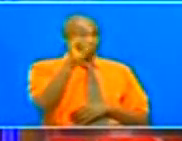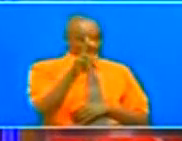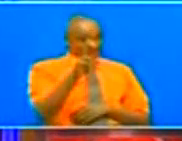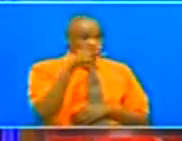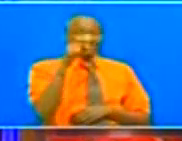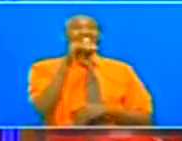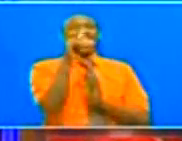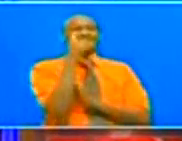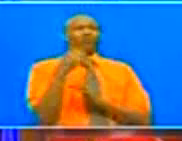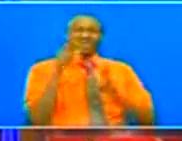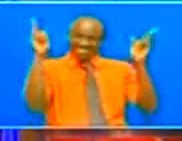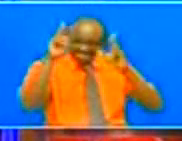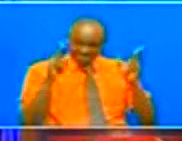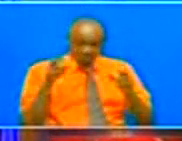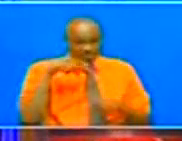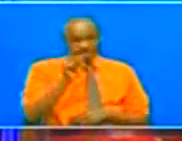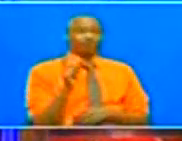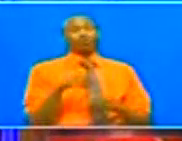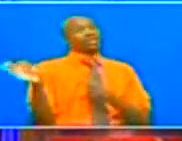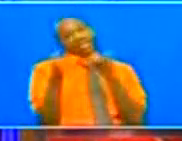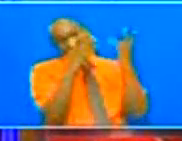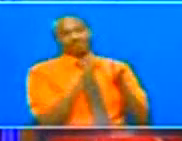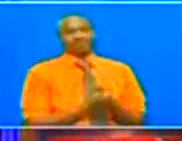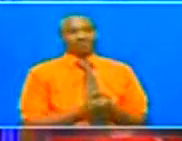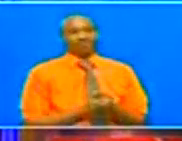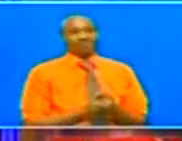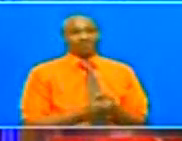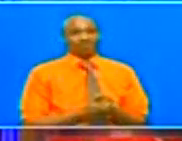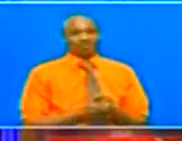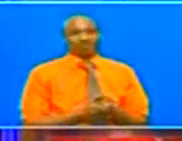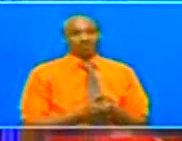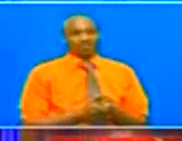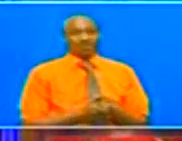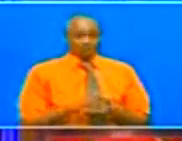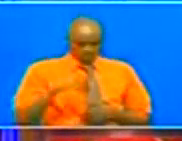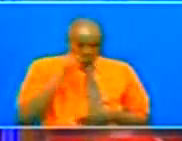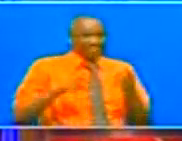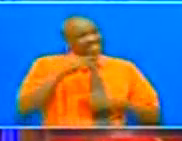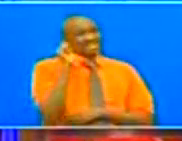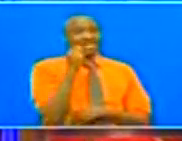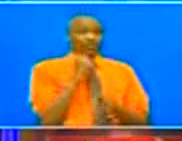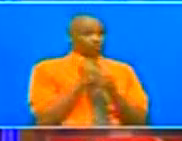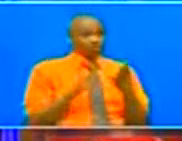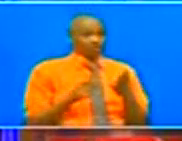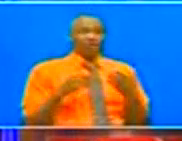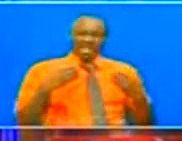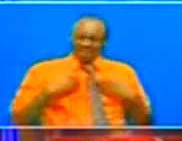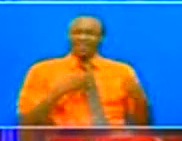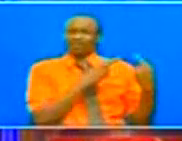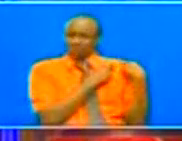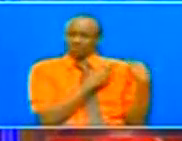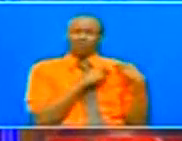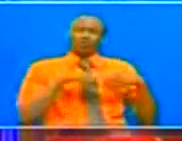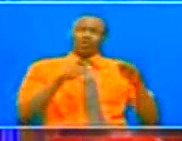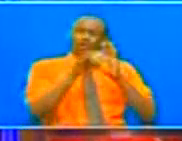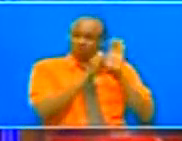he asked for international staff of the UNHCR to leave and put local staff. So what we are doing is, we have an obligation under the